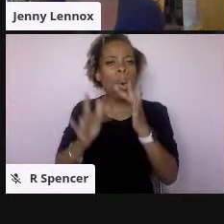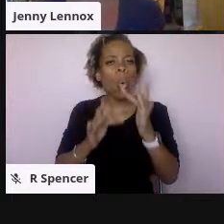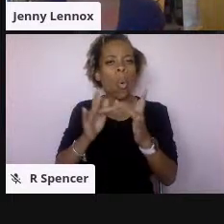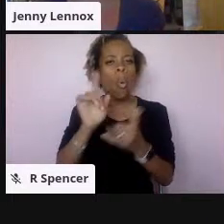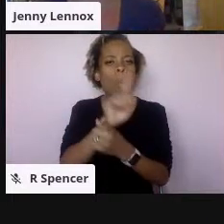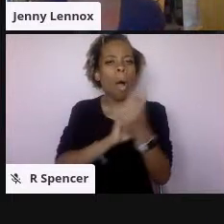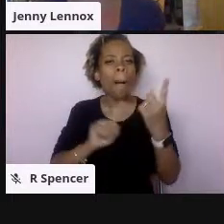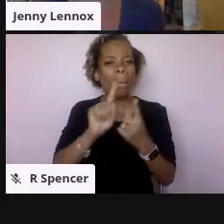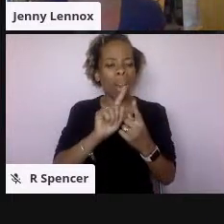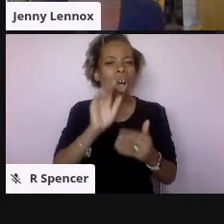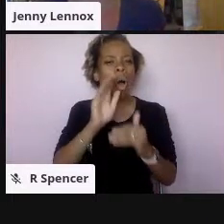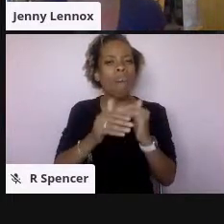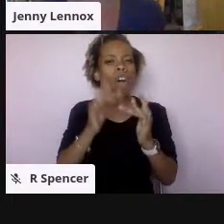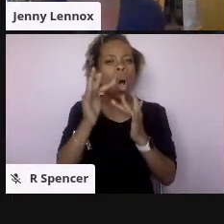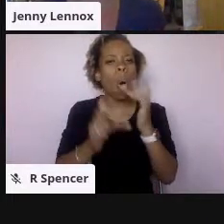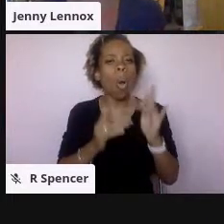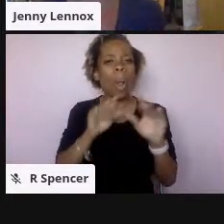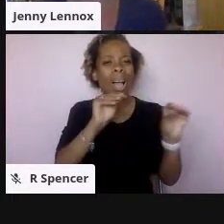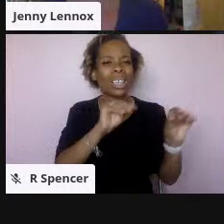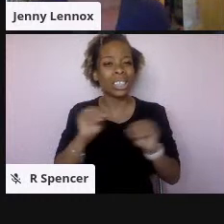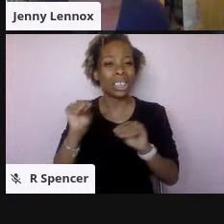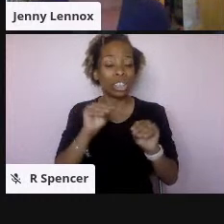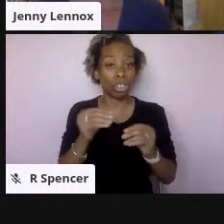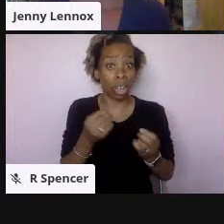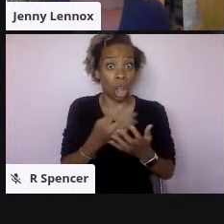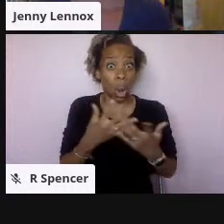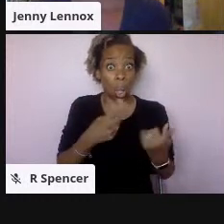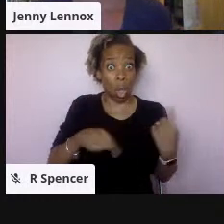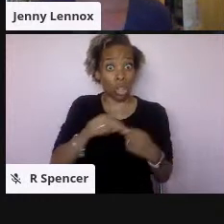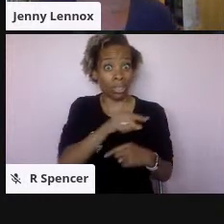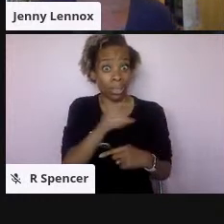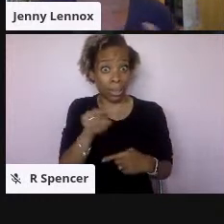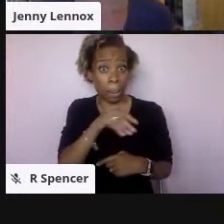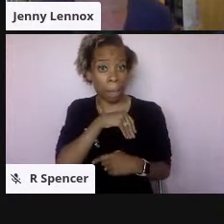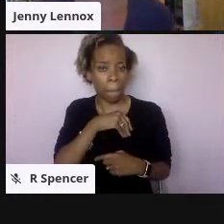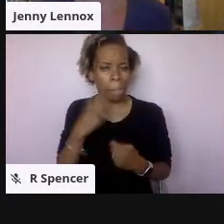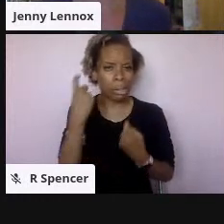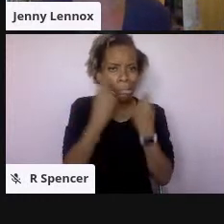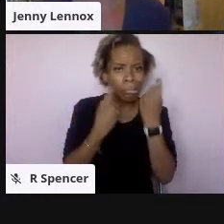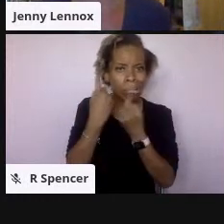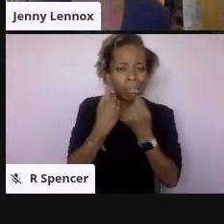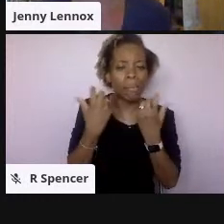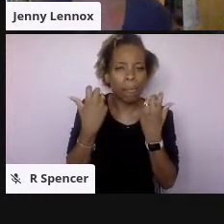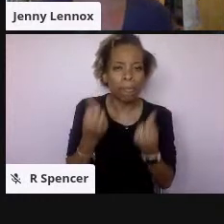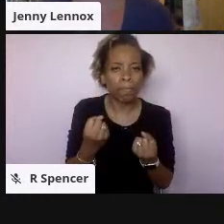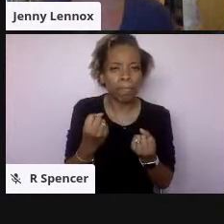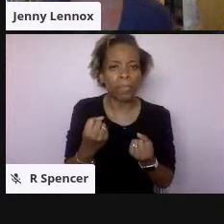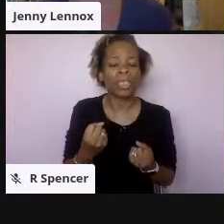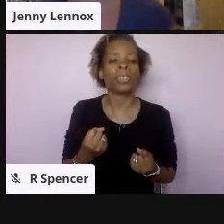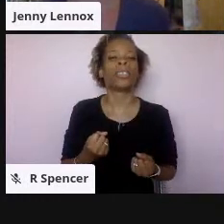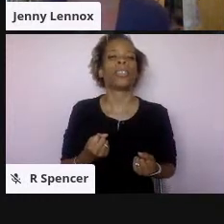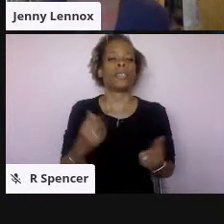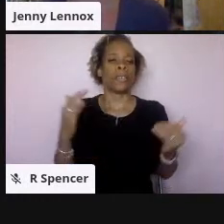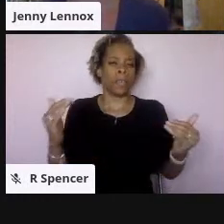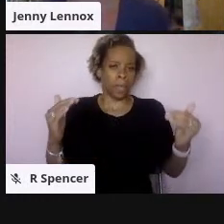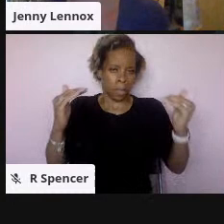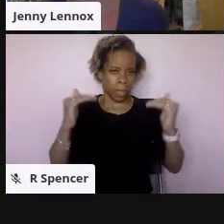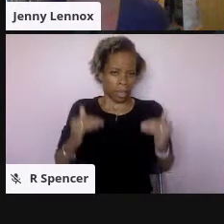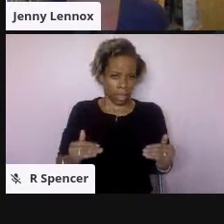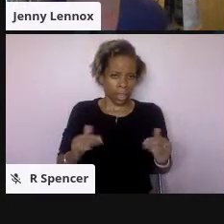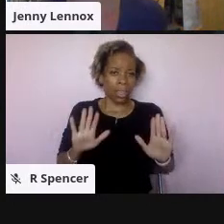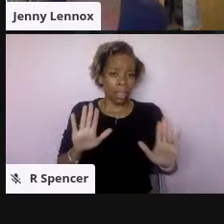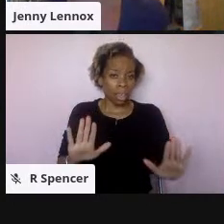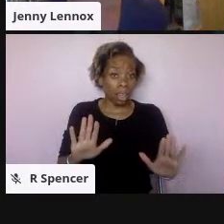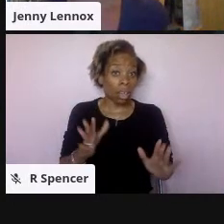obviously is coming up quite a lot for our members at the moment. We need to sort of start with real basics on this and have there be done a risk assessment for